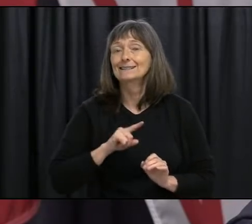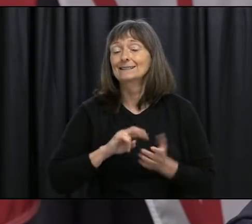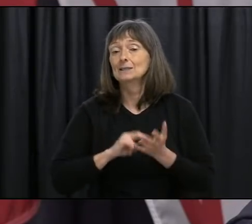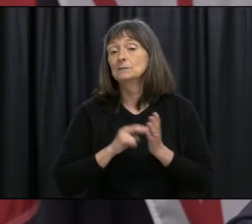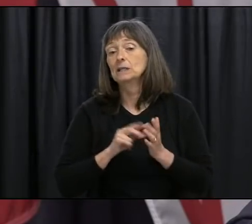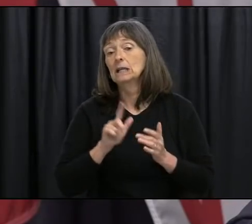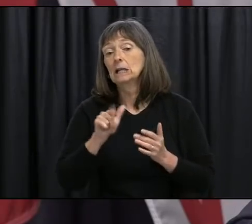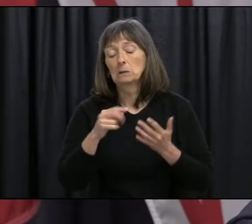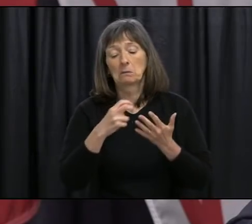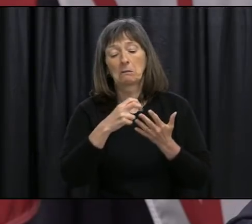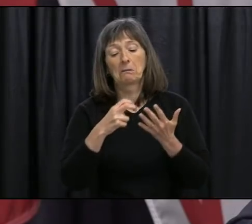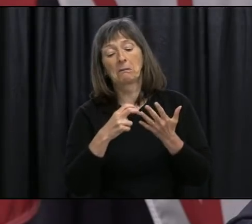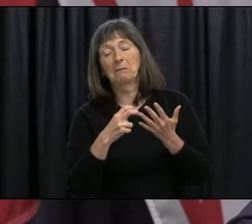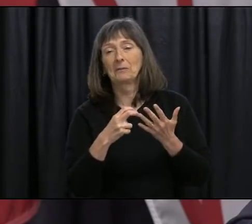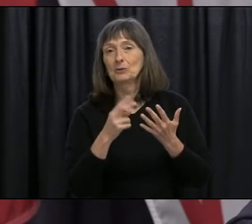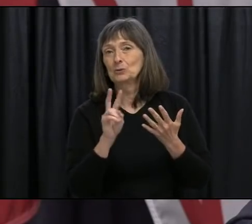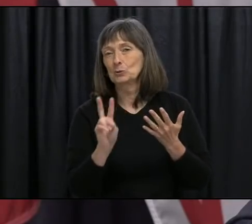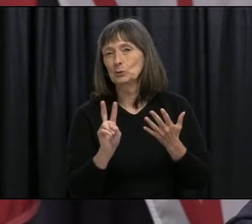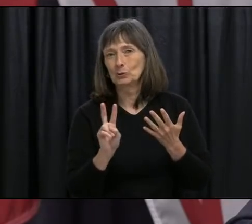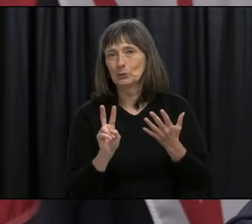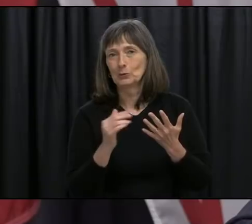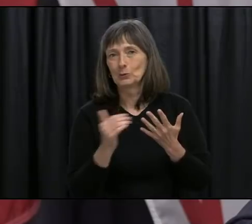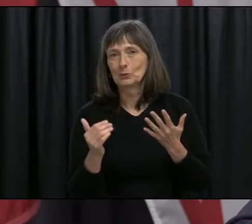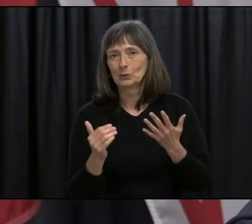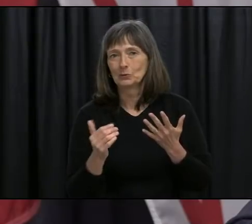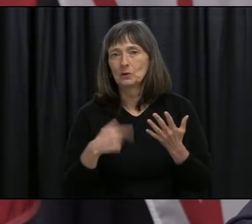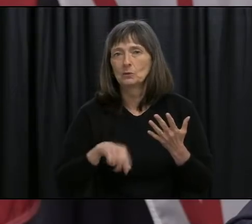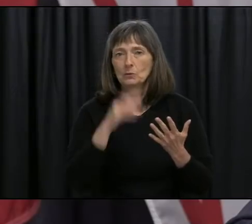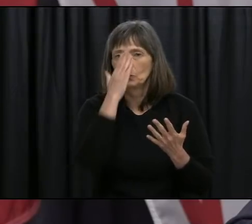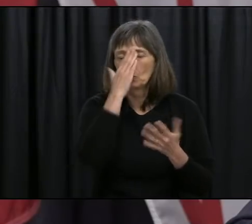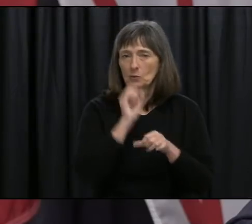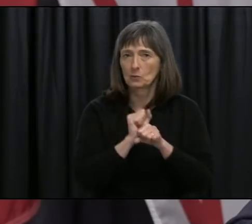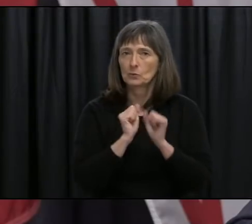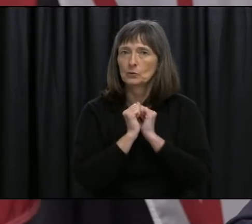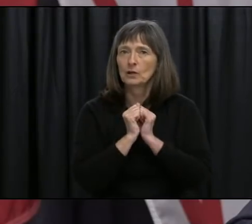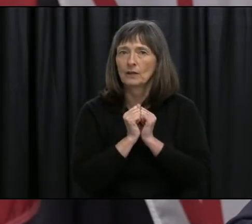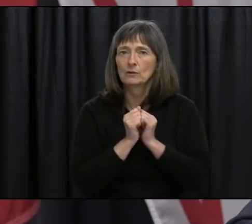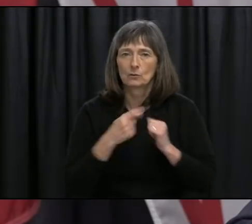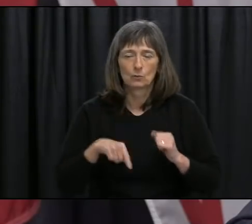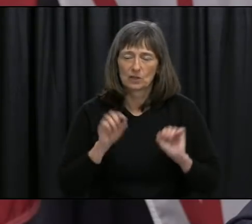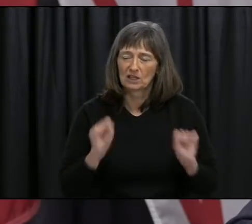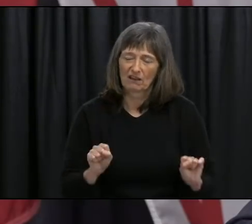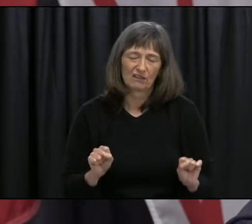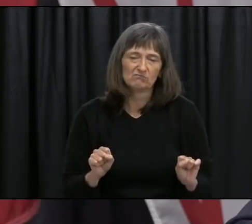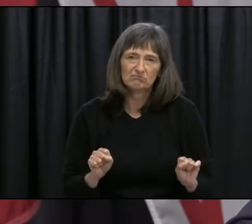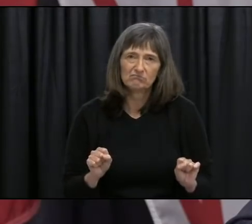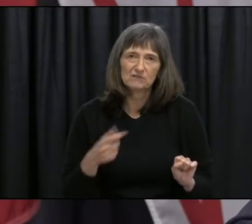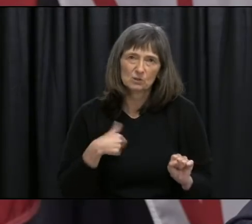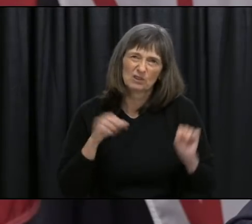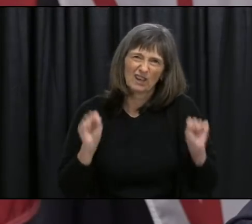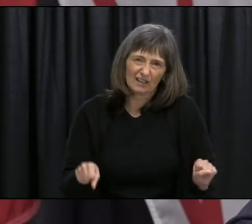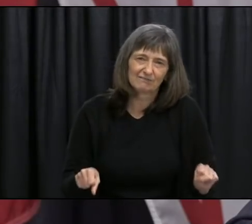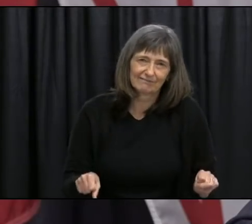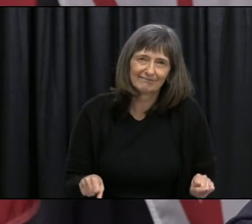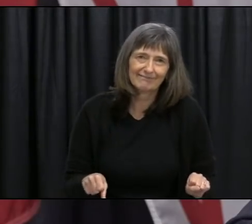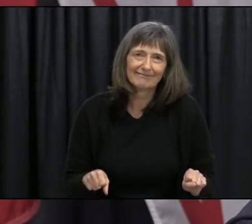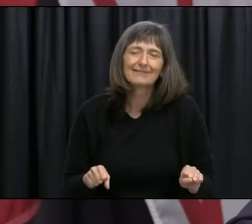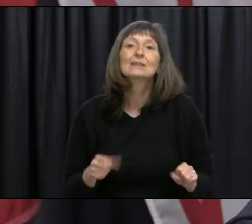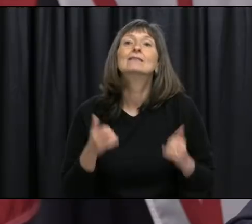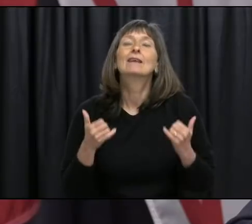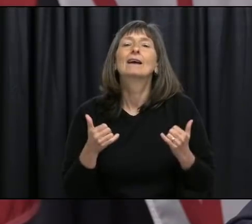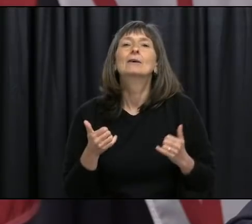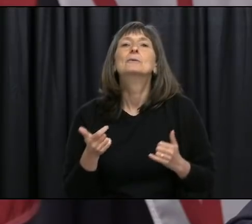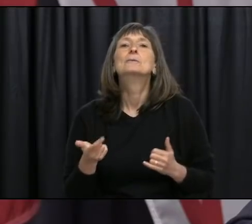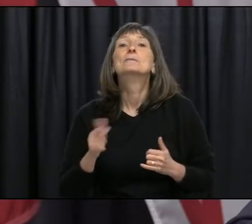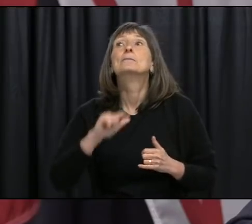progress and move into alert level 2. We know that collectively working together as a province that we can do this. So right now, I will now turn it